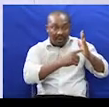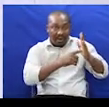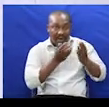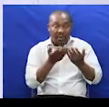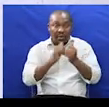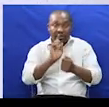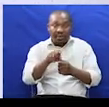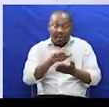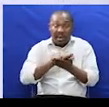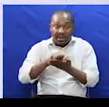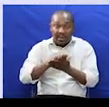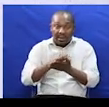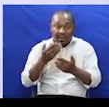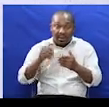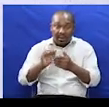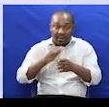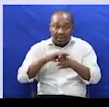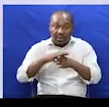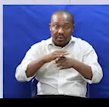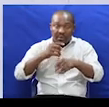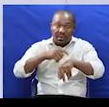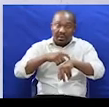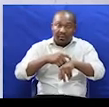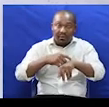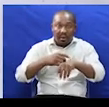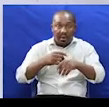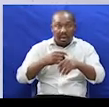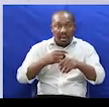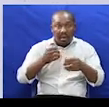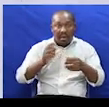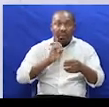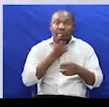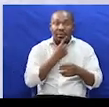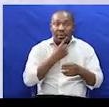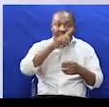formula we are going to use whenever we meet a question concerning with